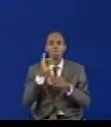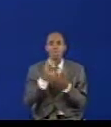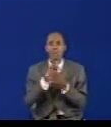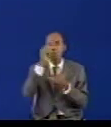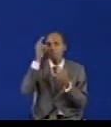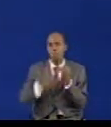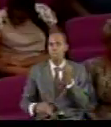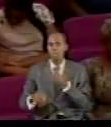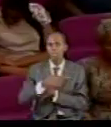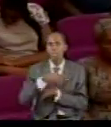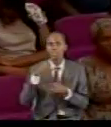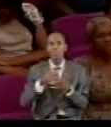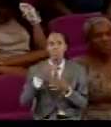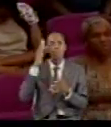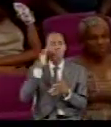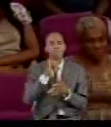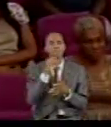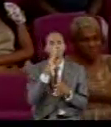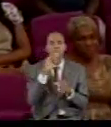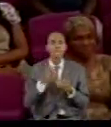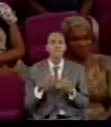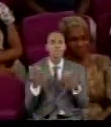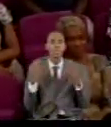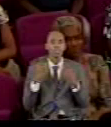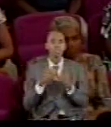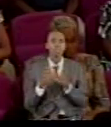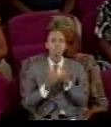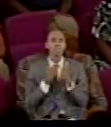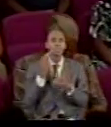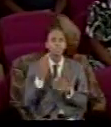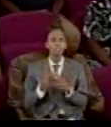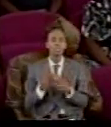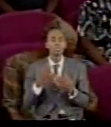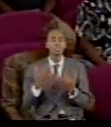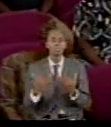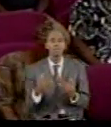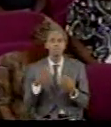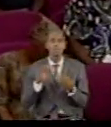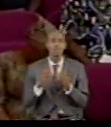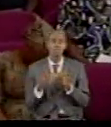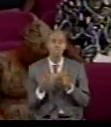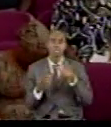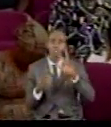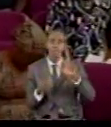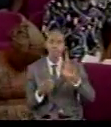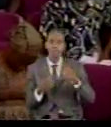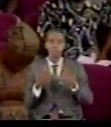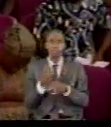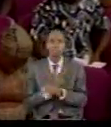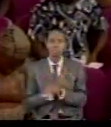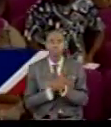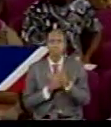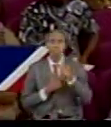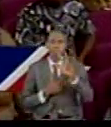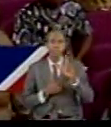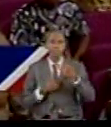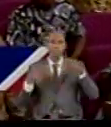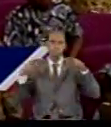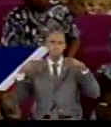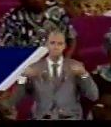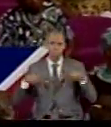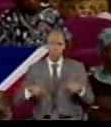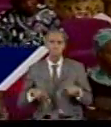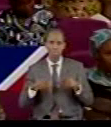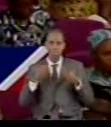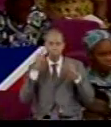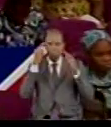not be in vain in Jesus' name. We come to number two now, number three rather, personal